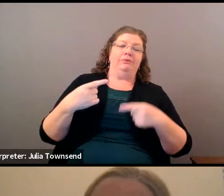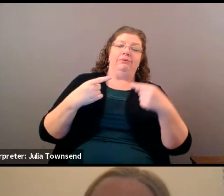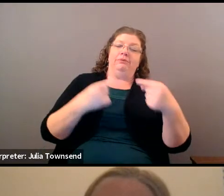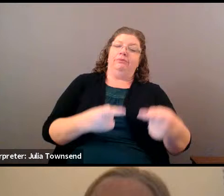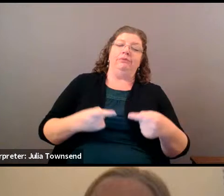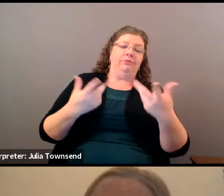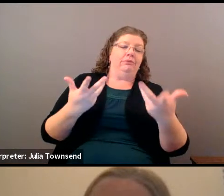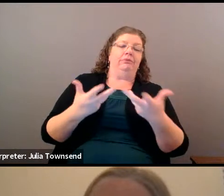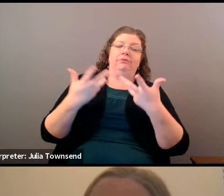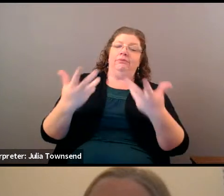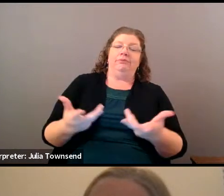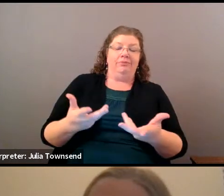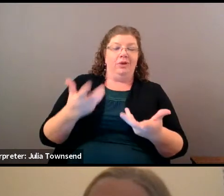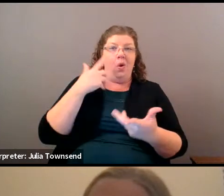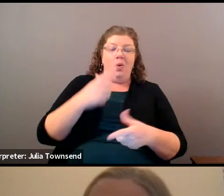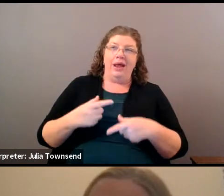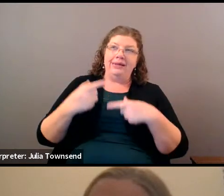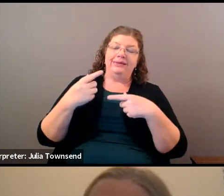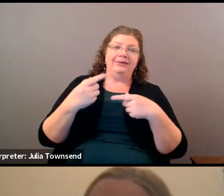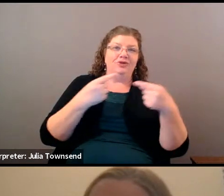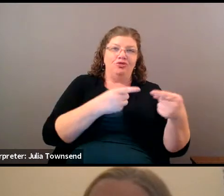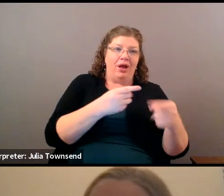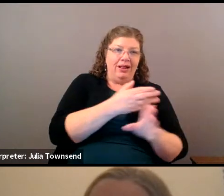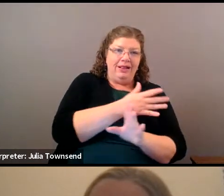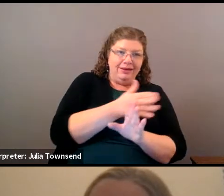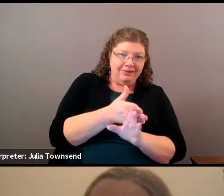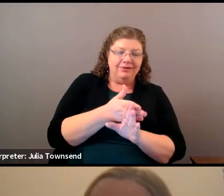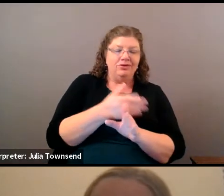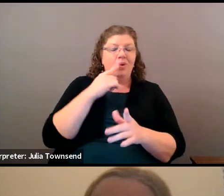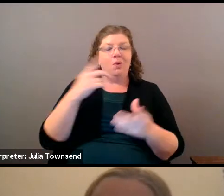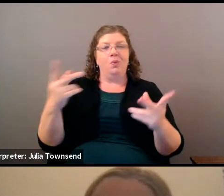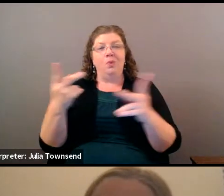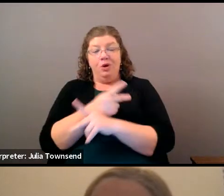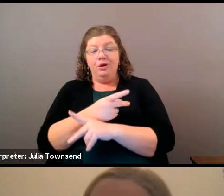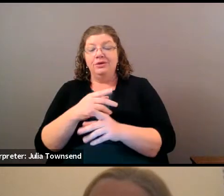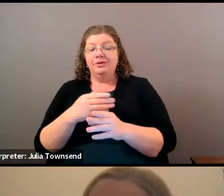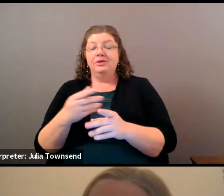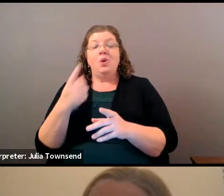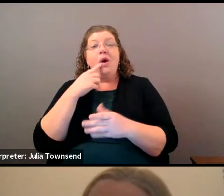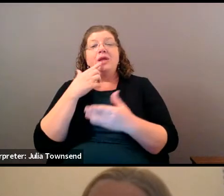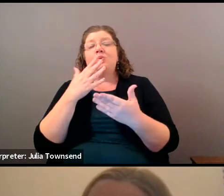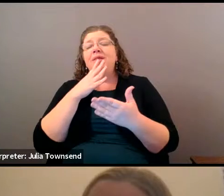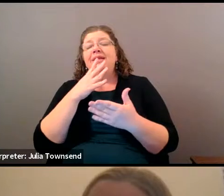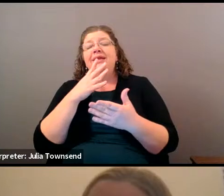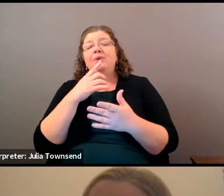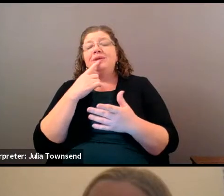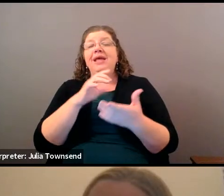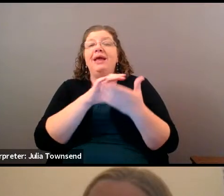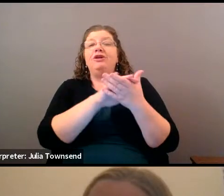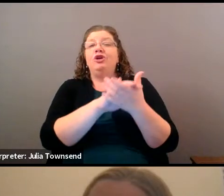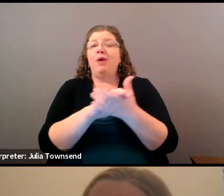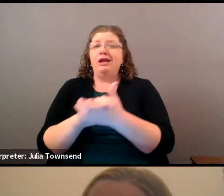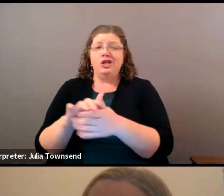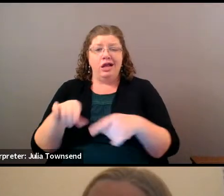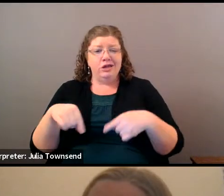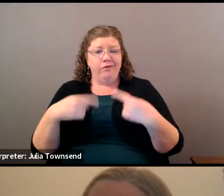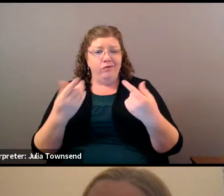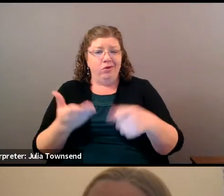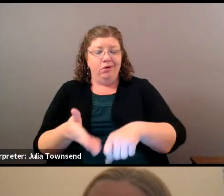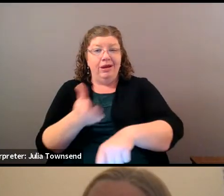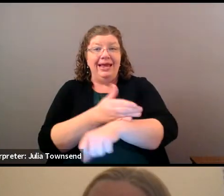the mountains we were climbing. So I just want to give my heartfelt congratulations for where we are. And if I had known